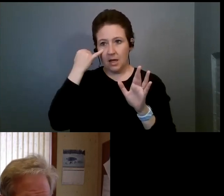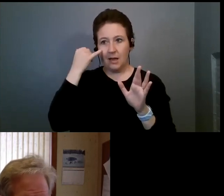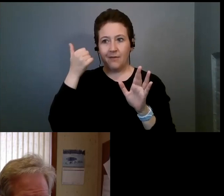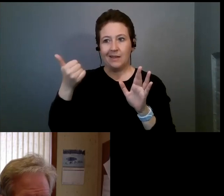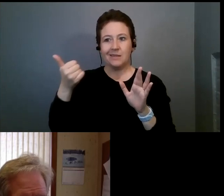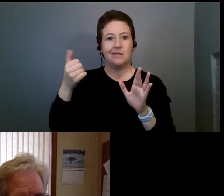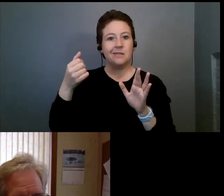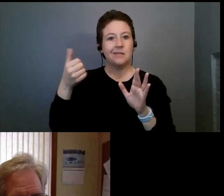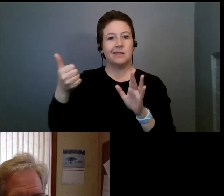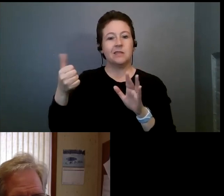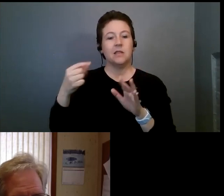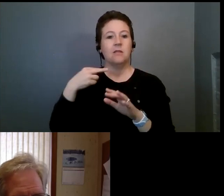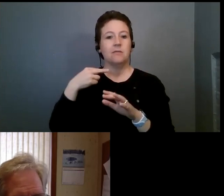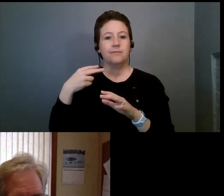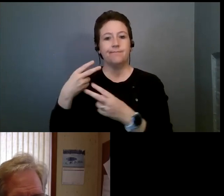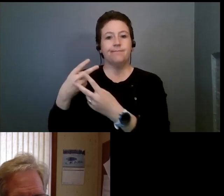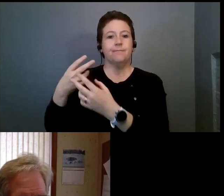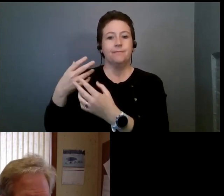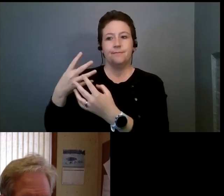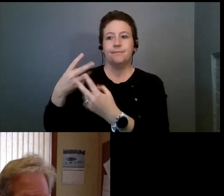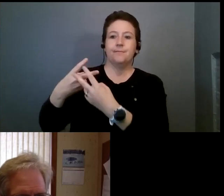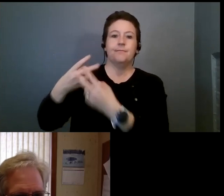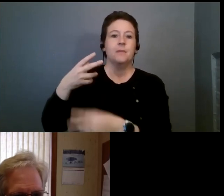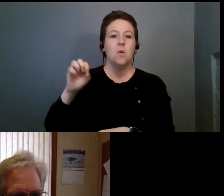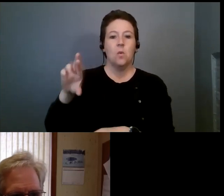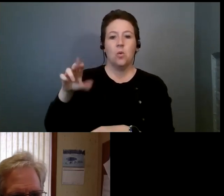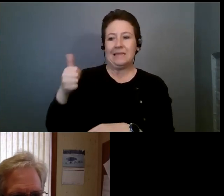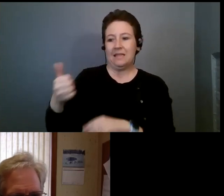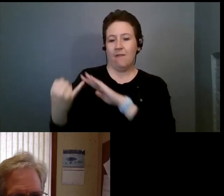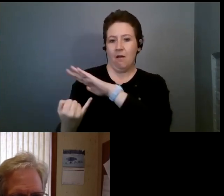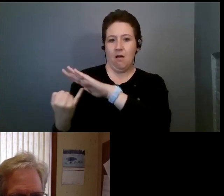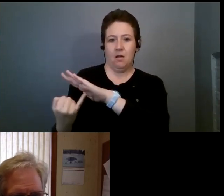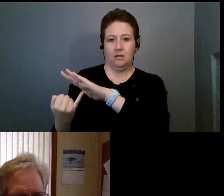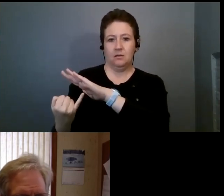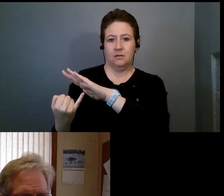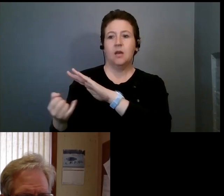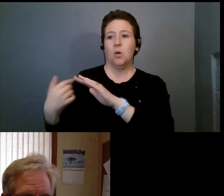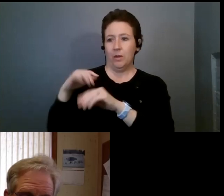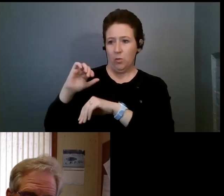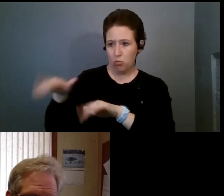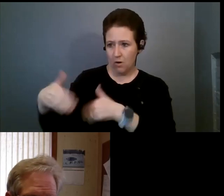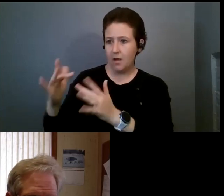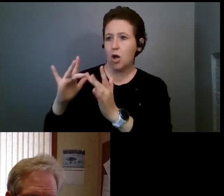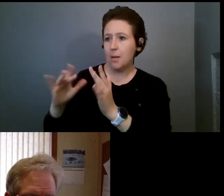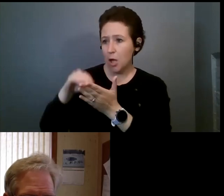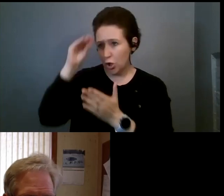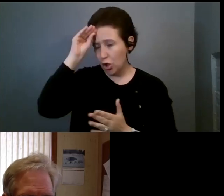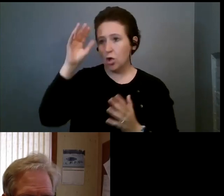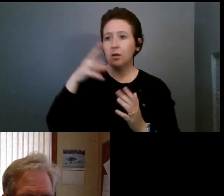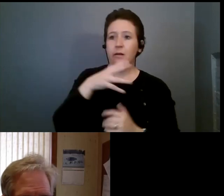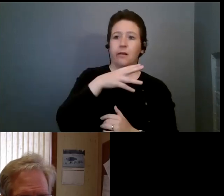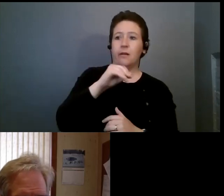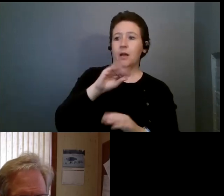or self-isolate. And we will provide online learning. We'll make sure that they get their meals, and we will monitor their